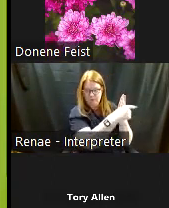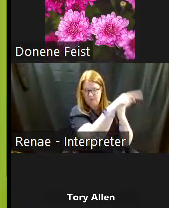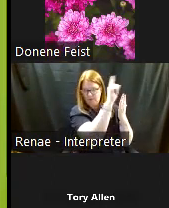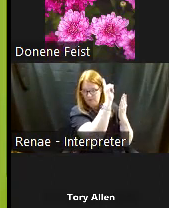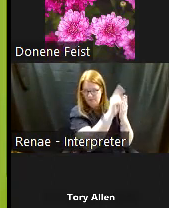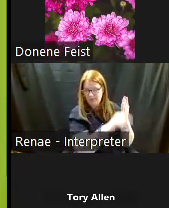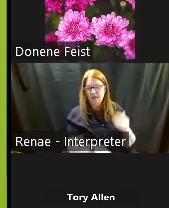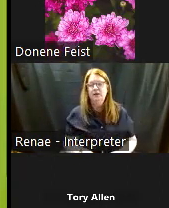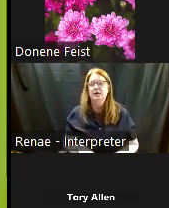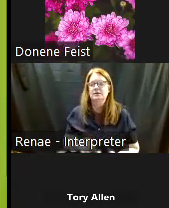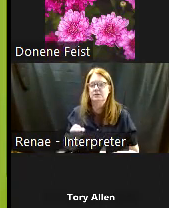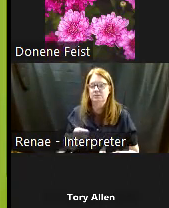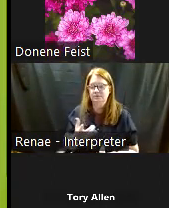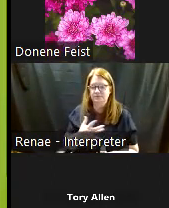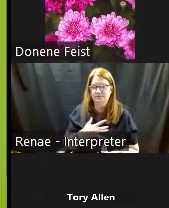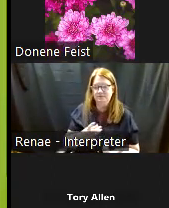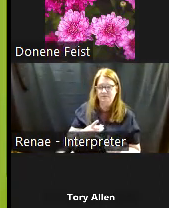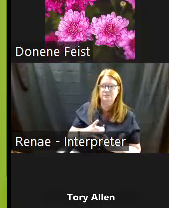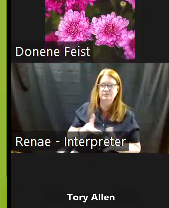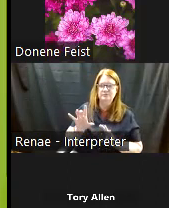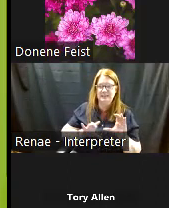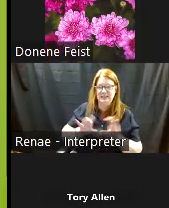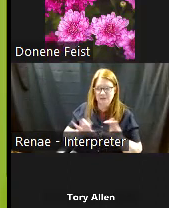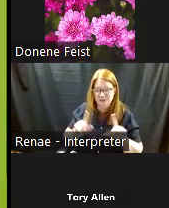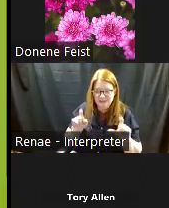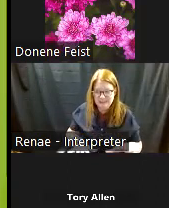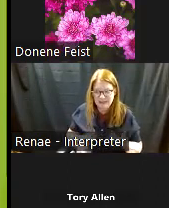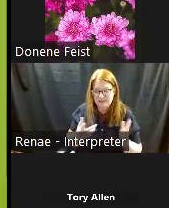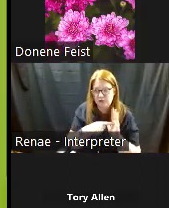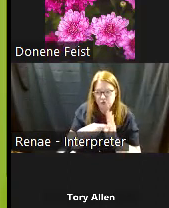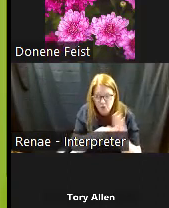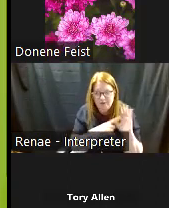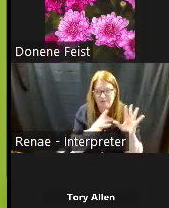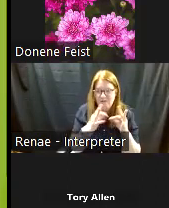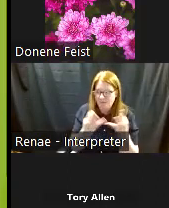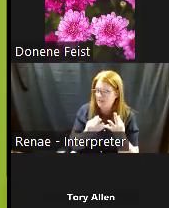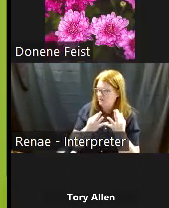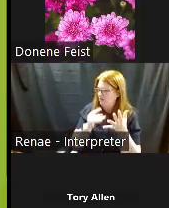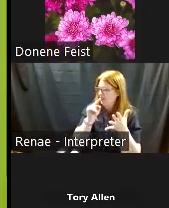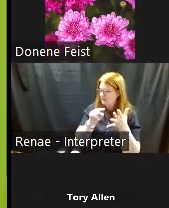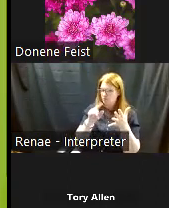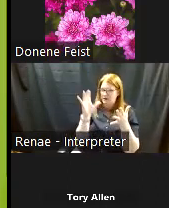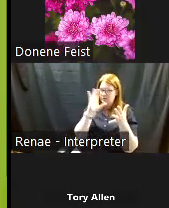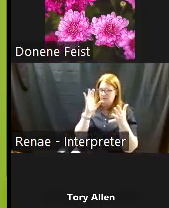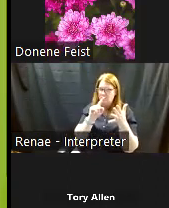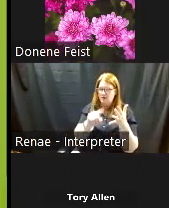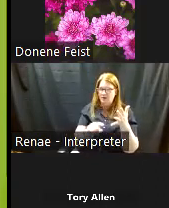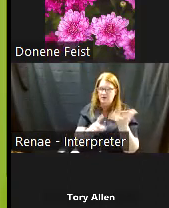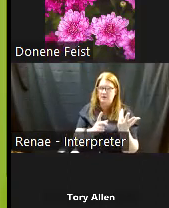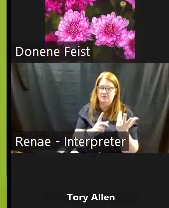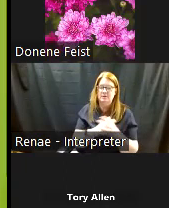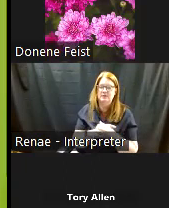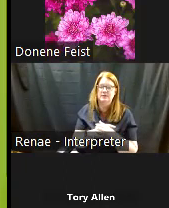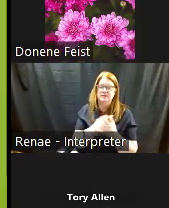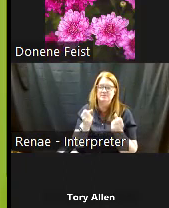And so, I was saying that I like to talk during the test and I like to be, showing families what I'm doing. But that is certainly not every clinician, because there's a